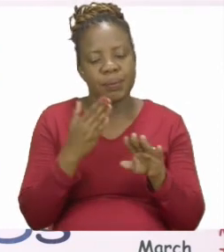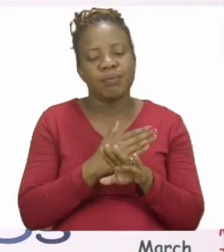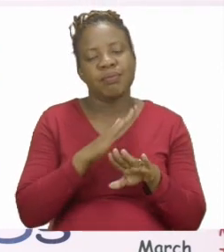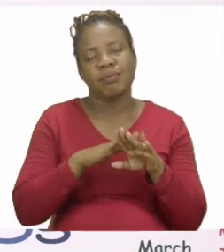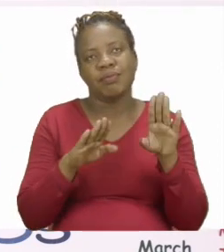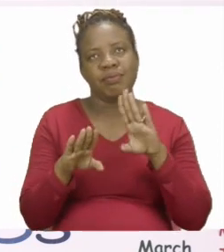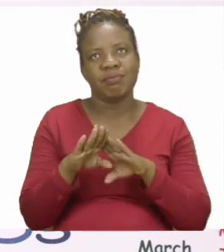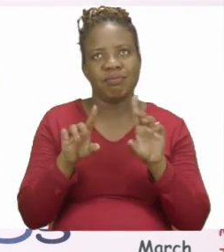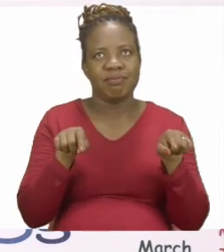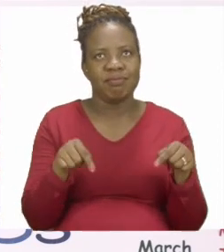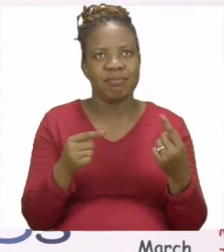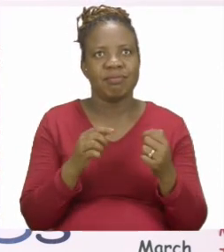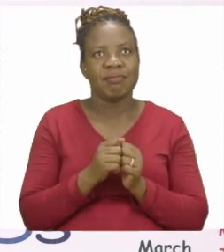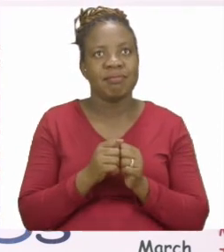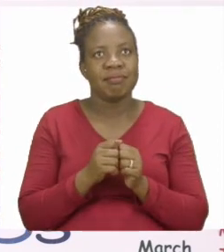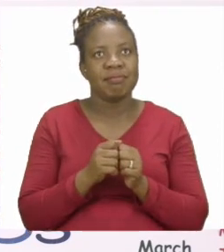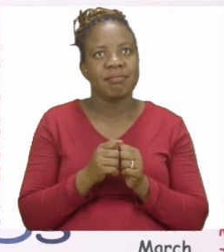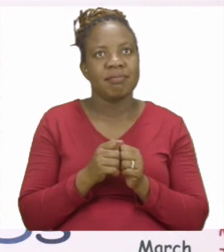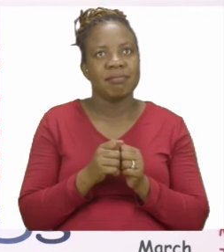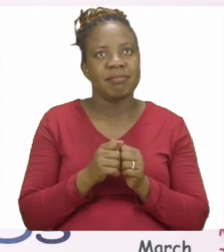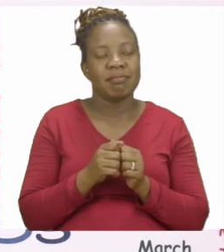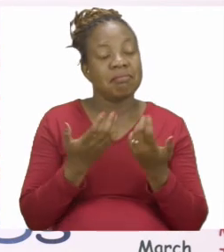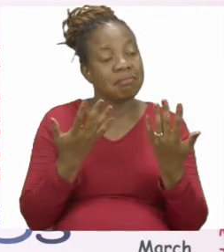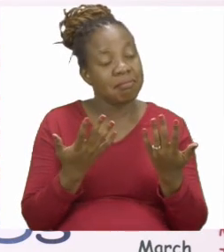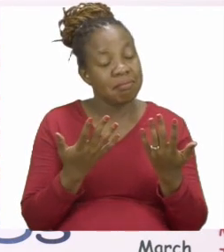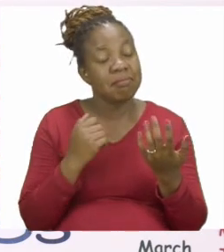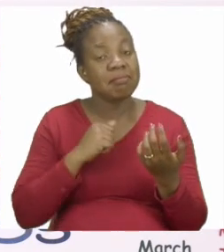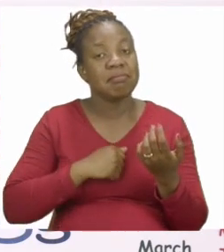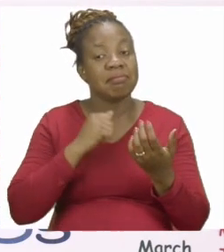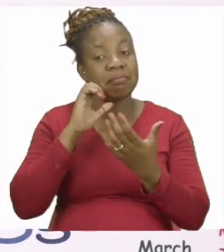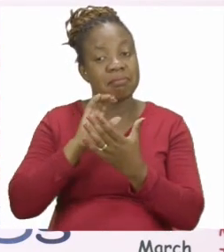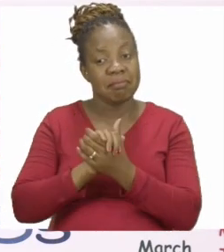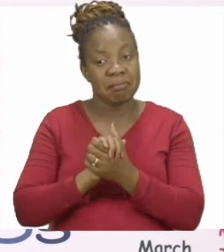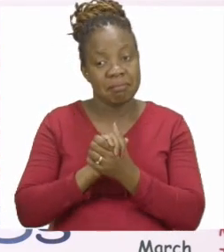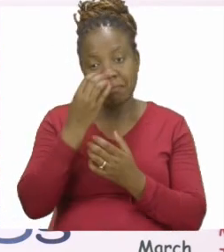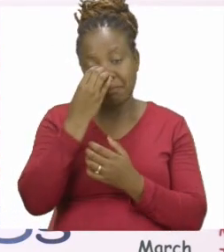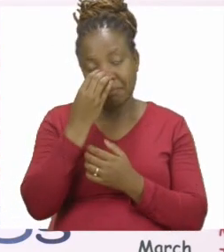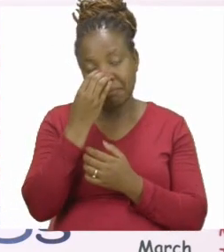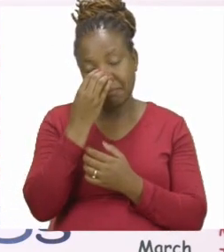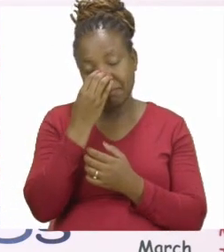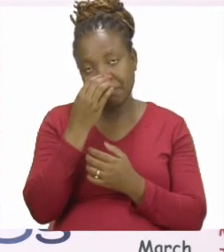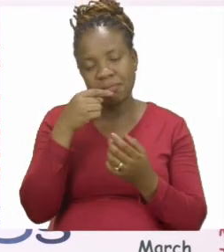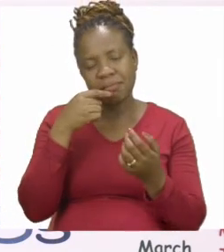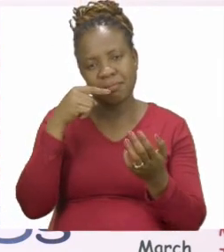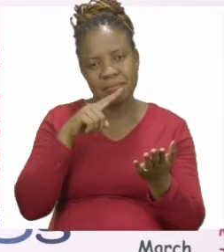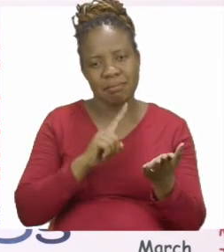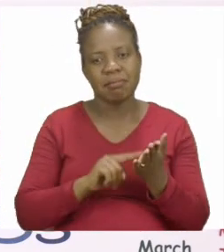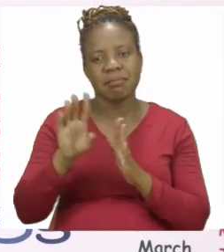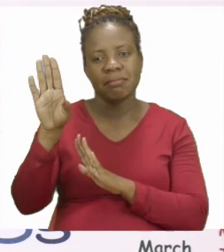Now, before we go, my friend Zoshi promised me that we could go to the park today.